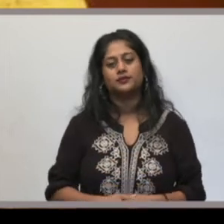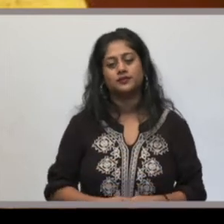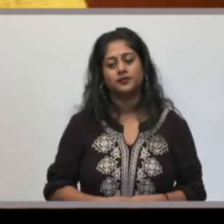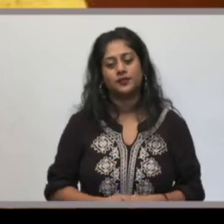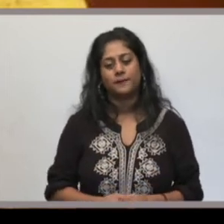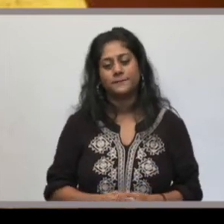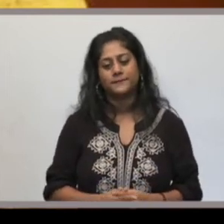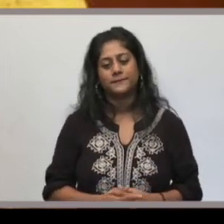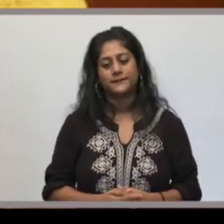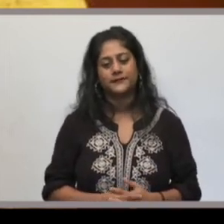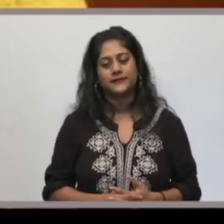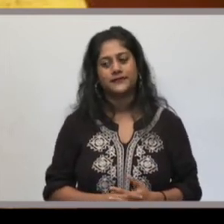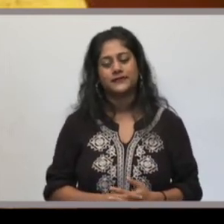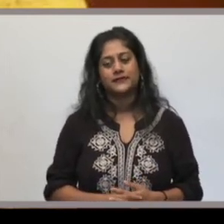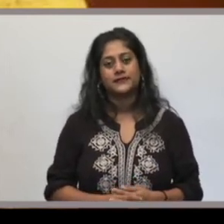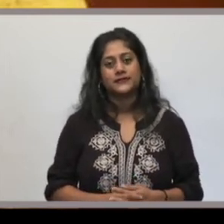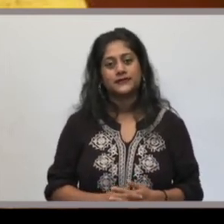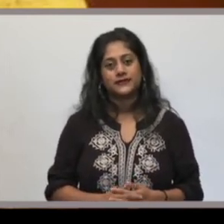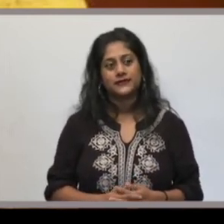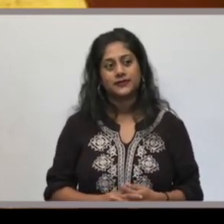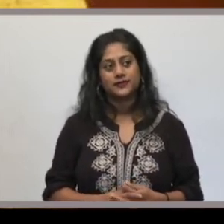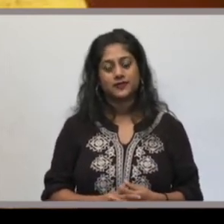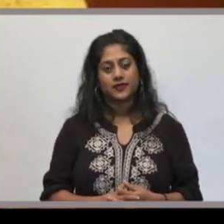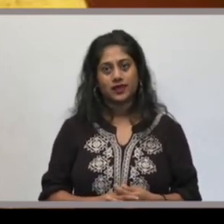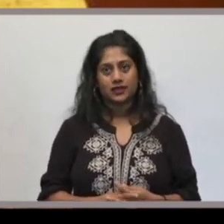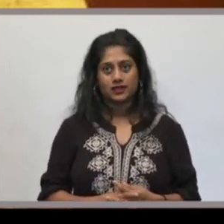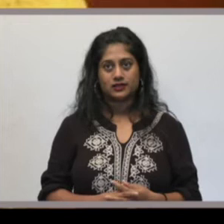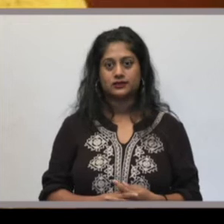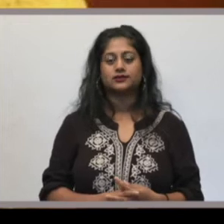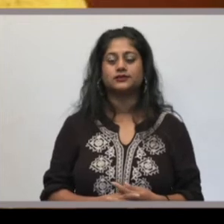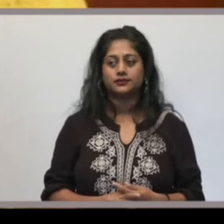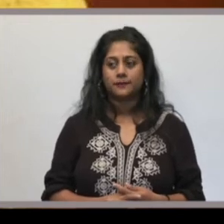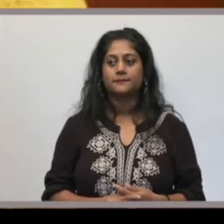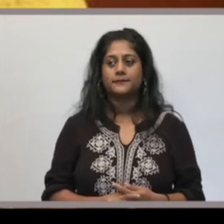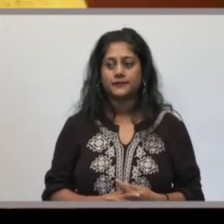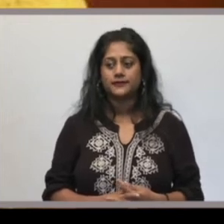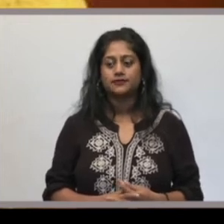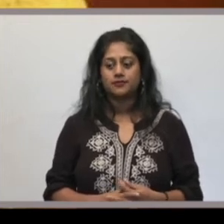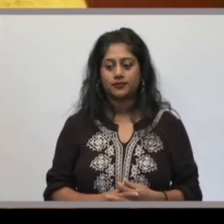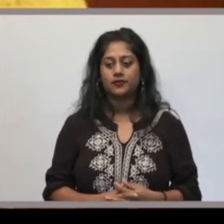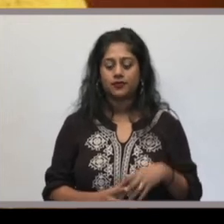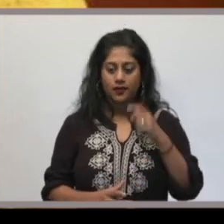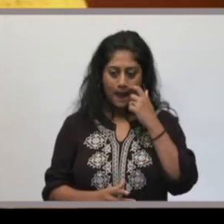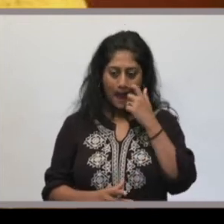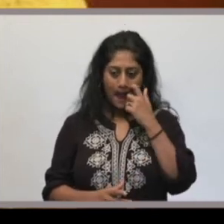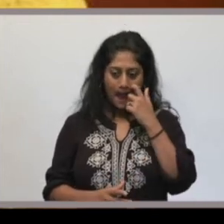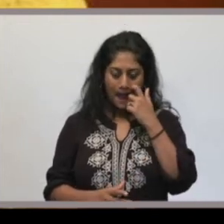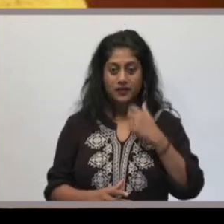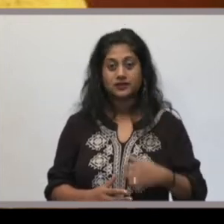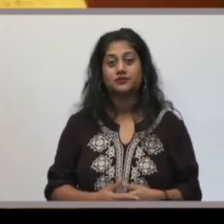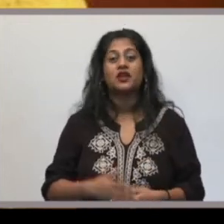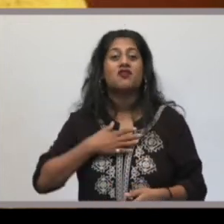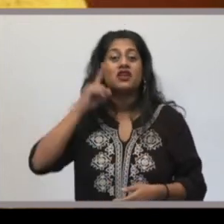are. It doesn't matter whatever background, religious or ethnic you come from. I am talking to you about